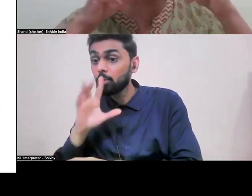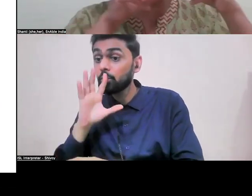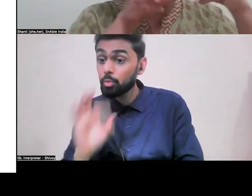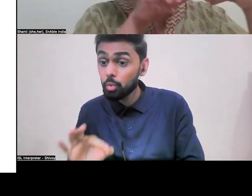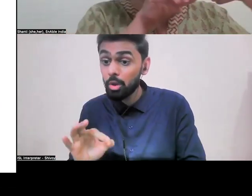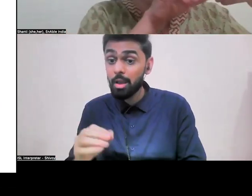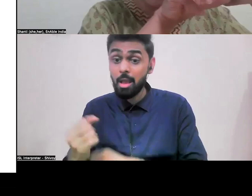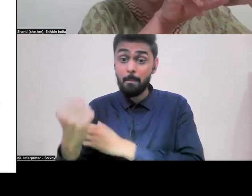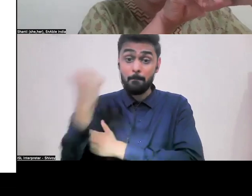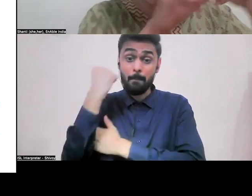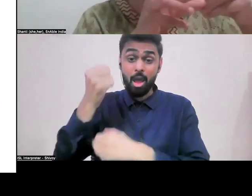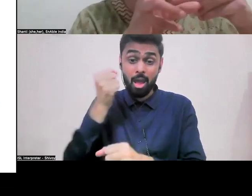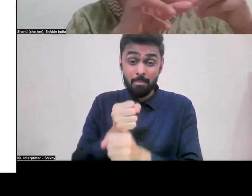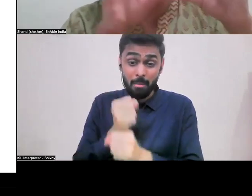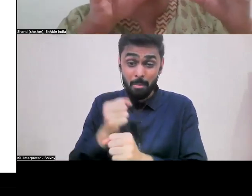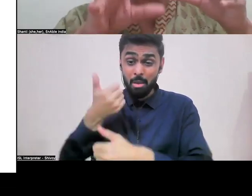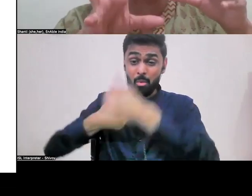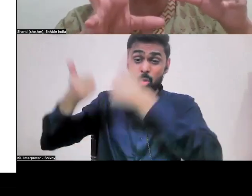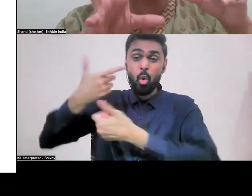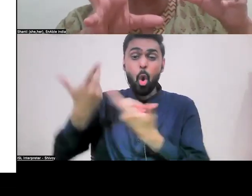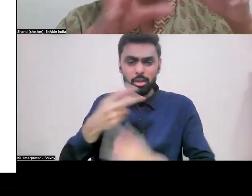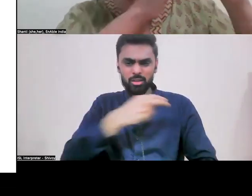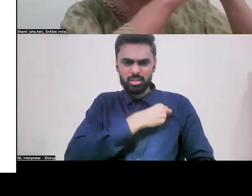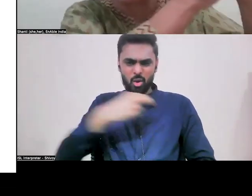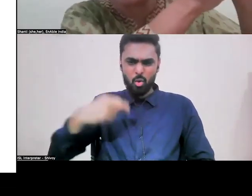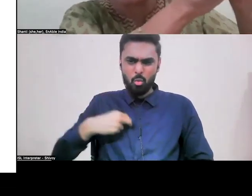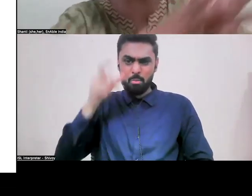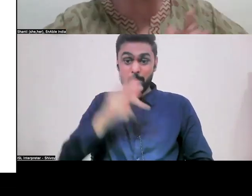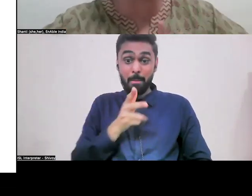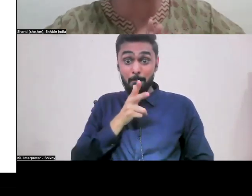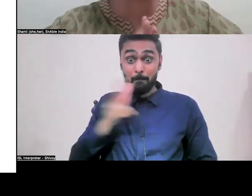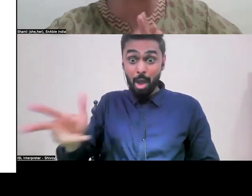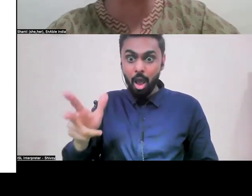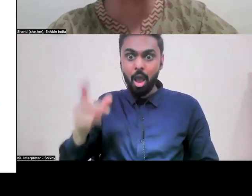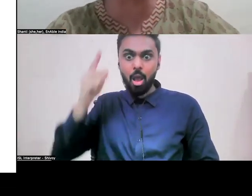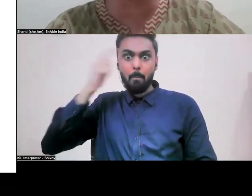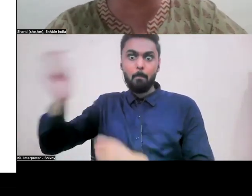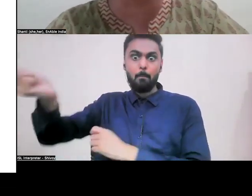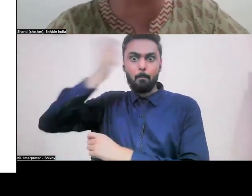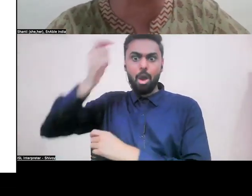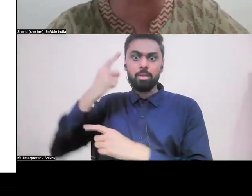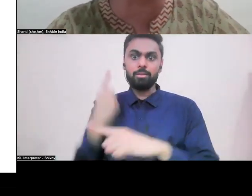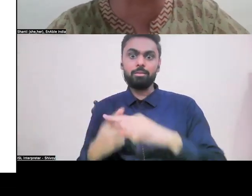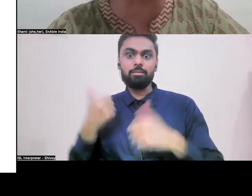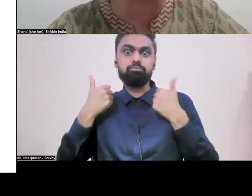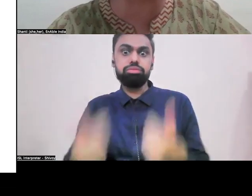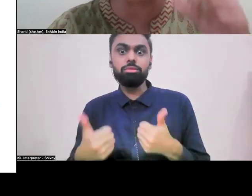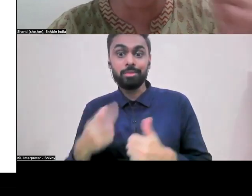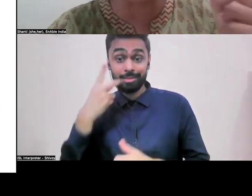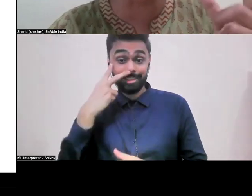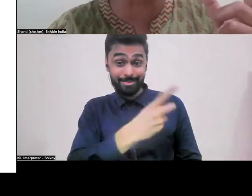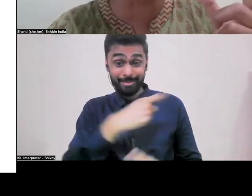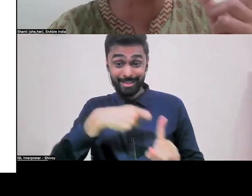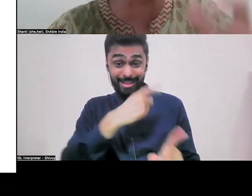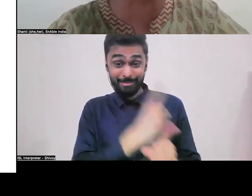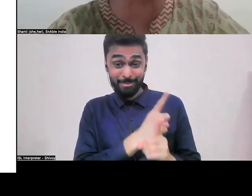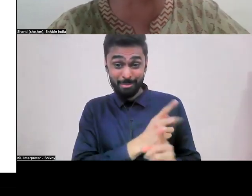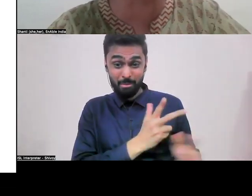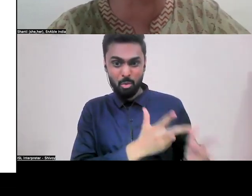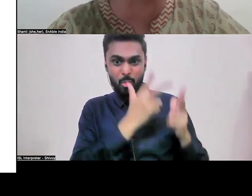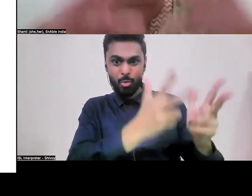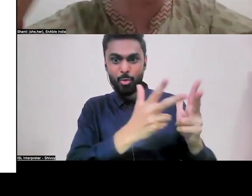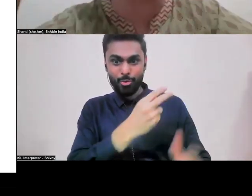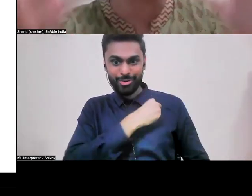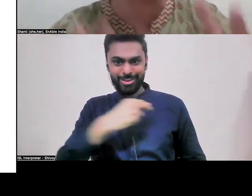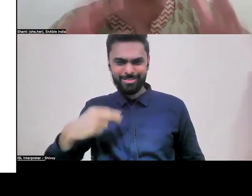do in the future, if we can make the doctor say it, it makes a big difference. And that's why Kamal Farooq's story is so true, right? When that doctor told it